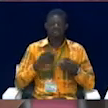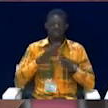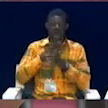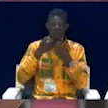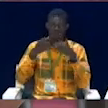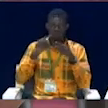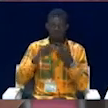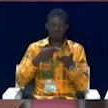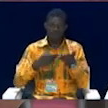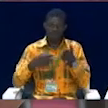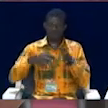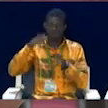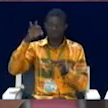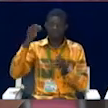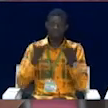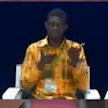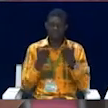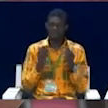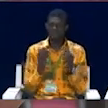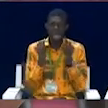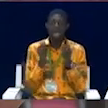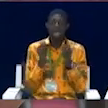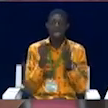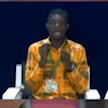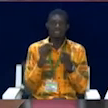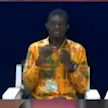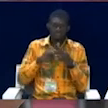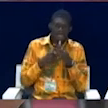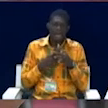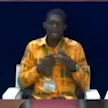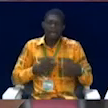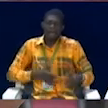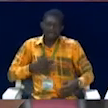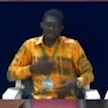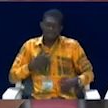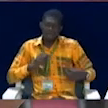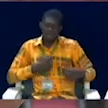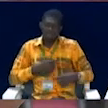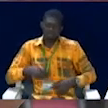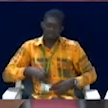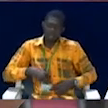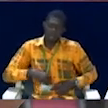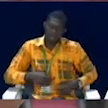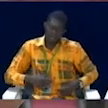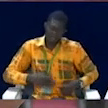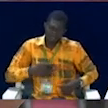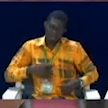service. Suddenly, she started feeling pains in her womb,